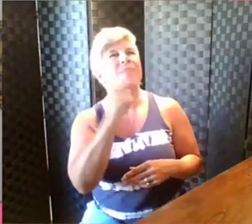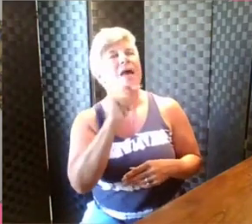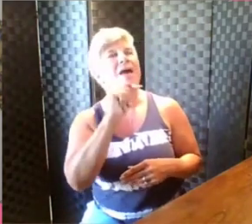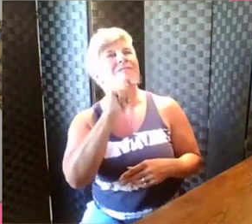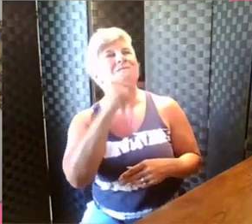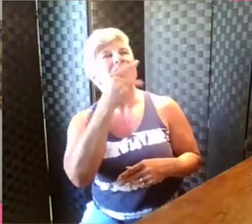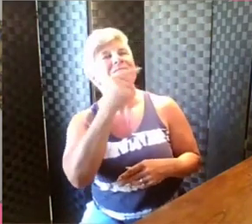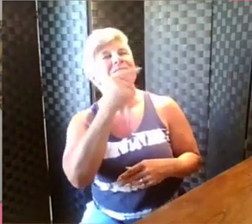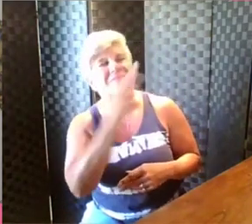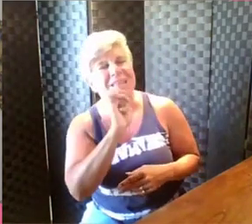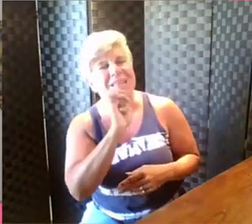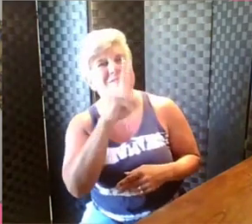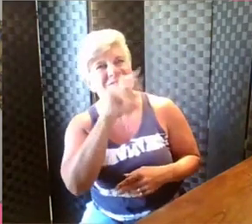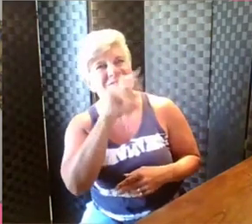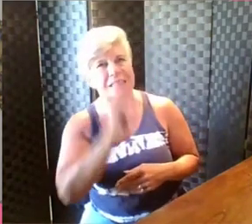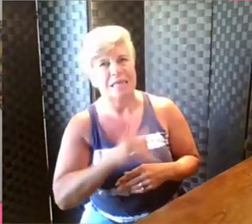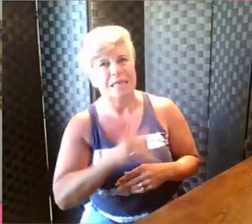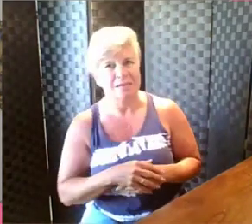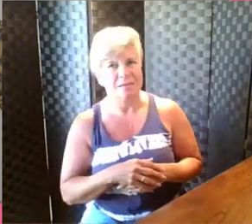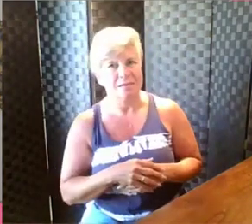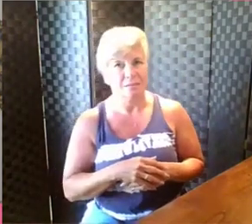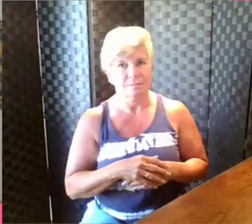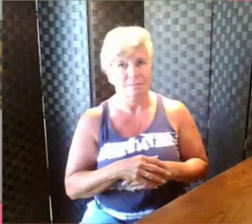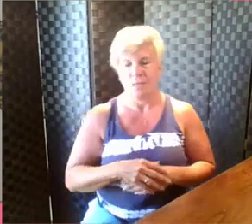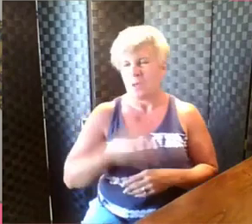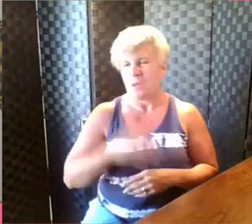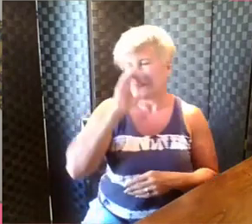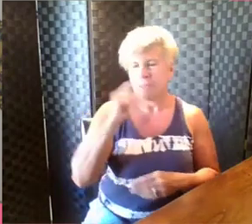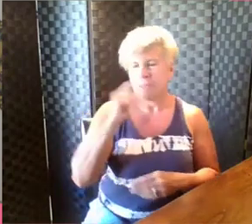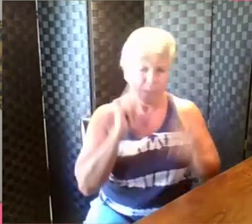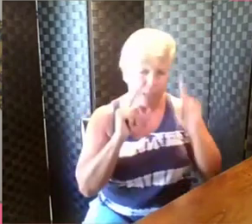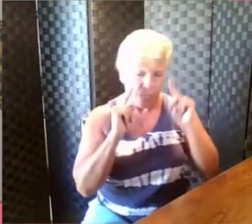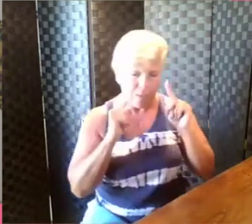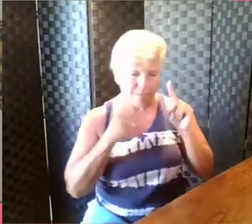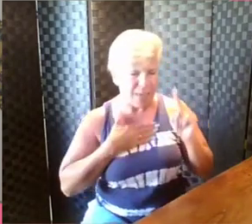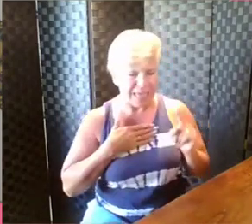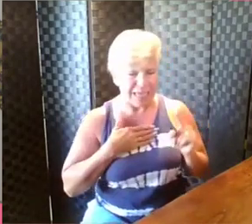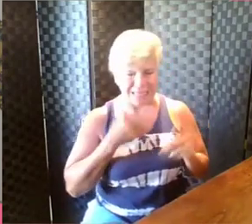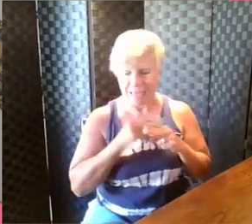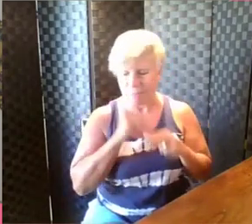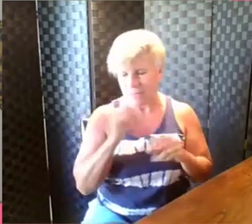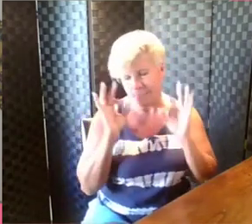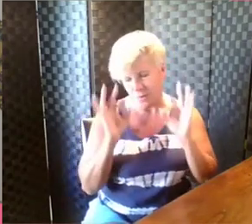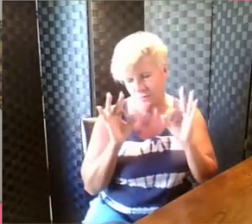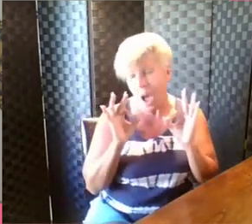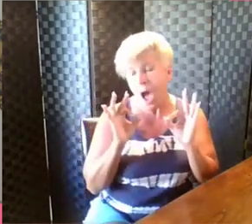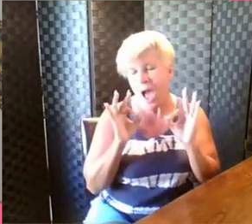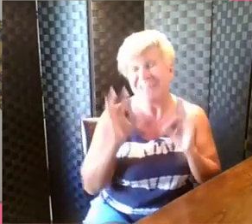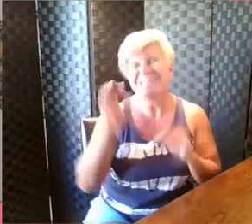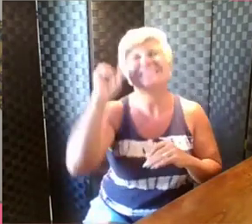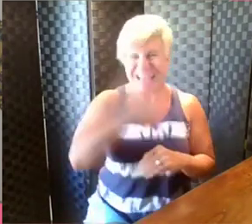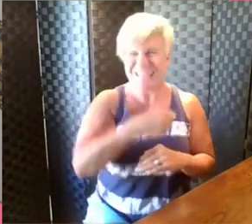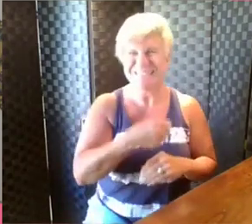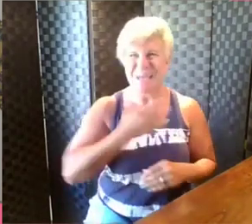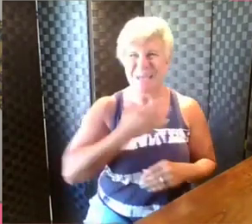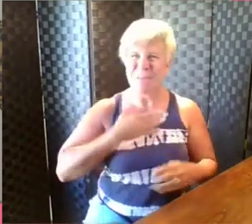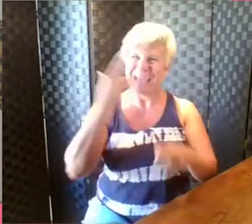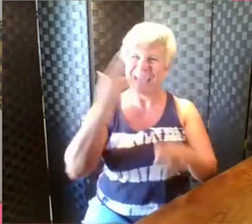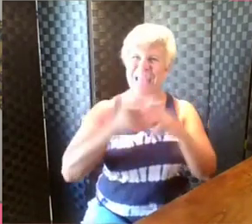Chrysanthemum did not think her name was absolutely perfect. She knew it. The